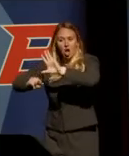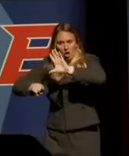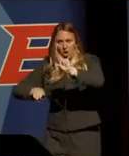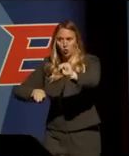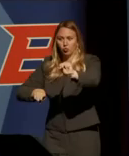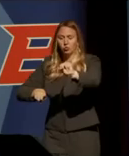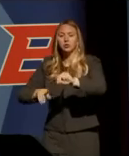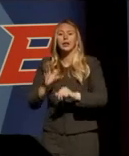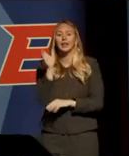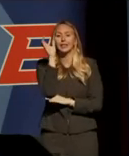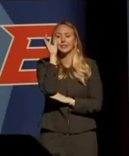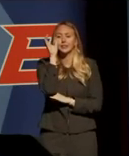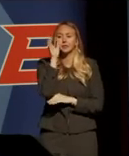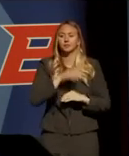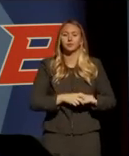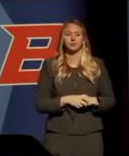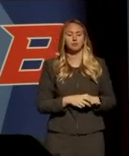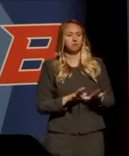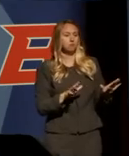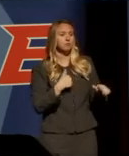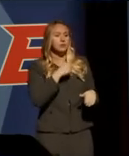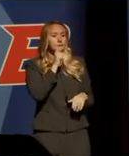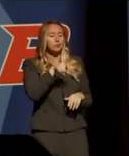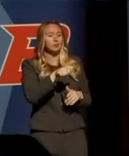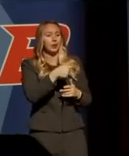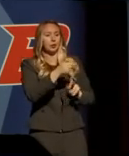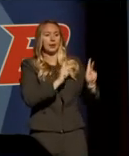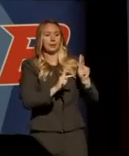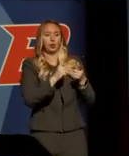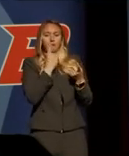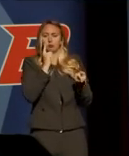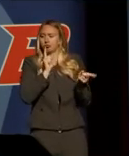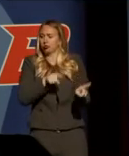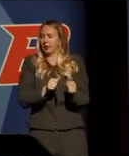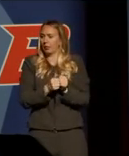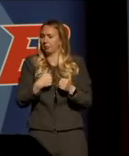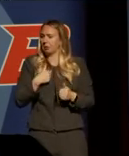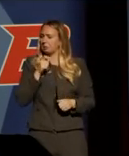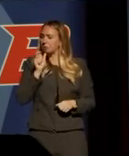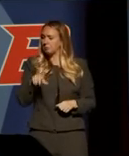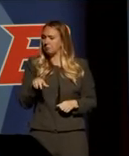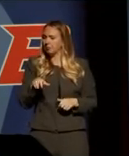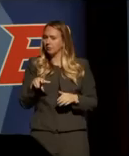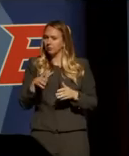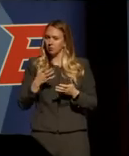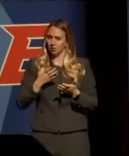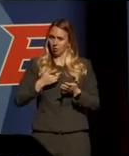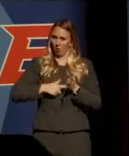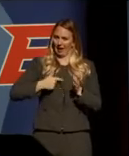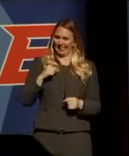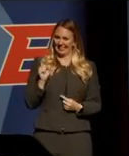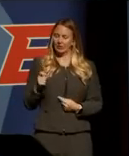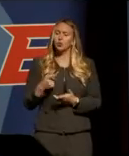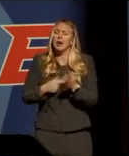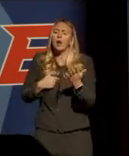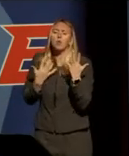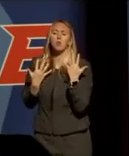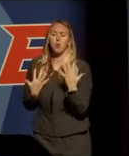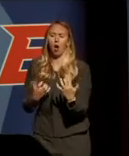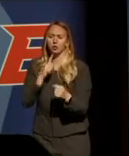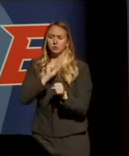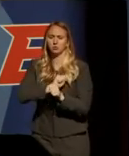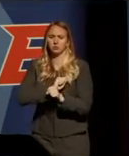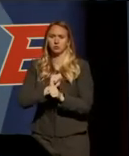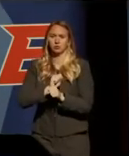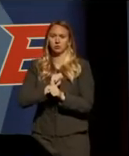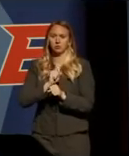don't need the people around me to agree with me. What I need, or like what I really desire, is